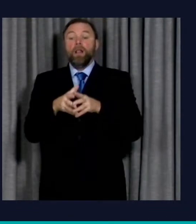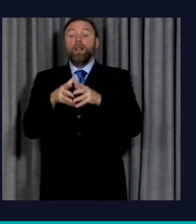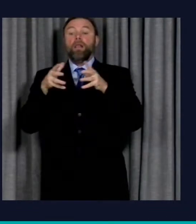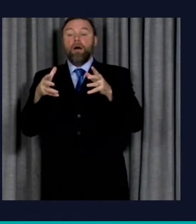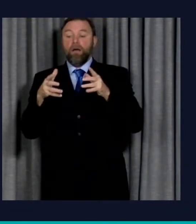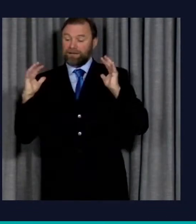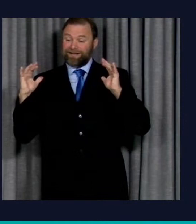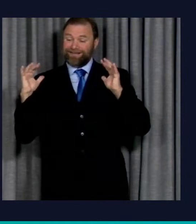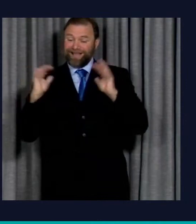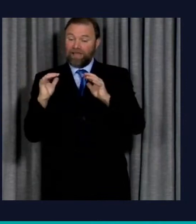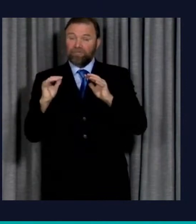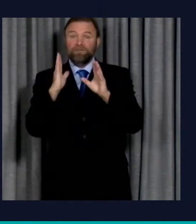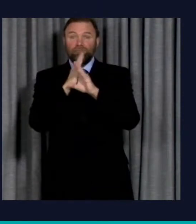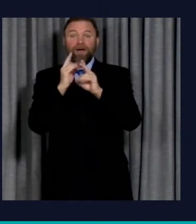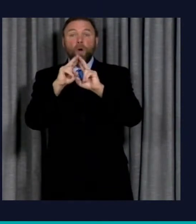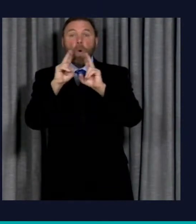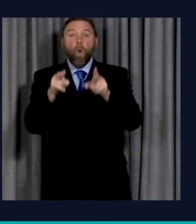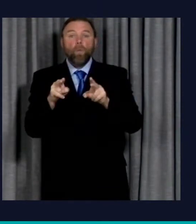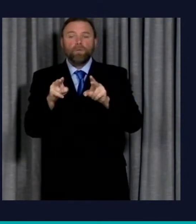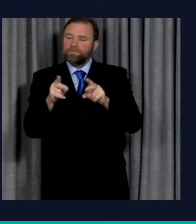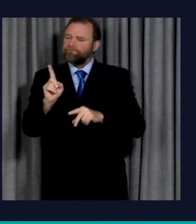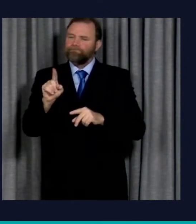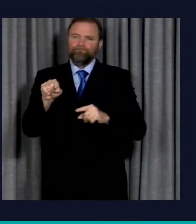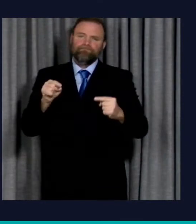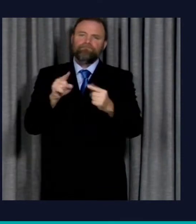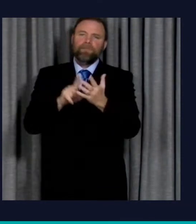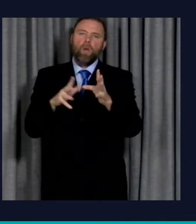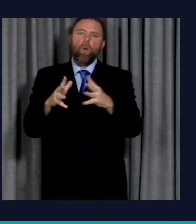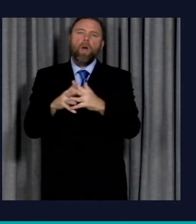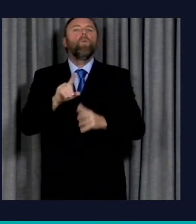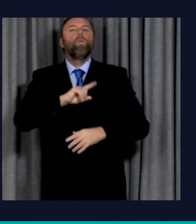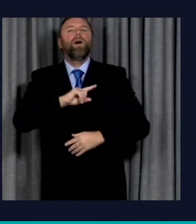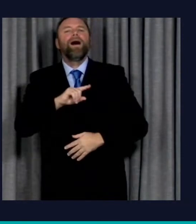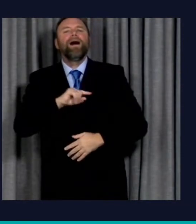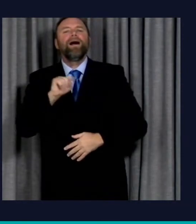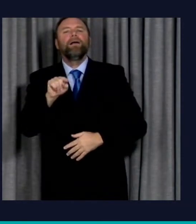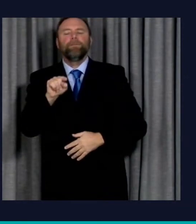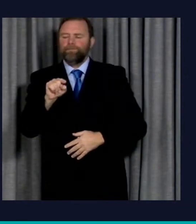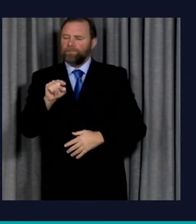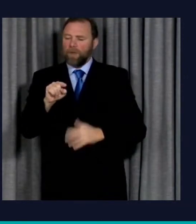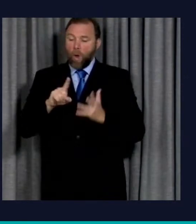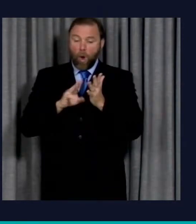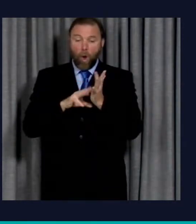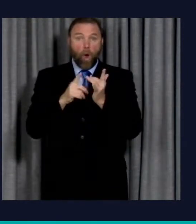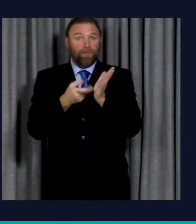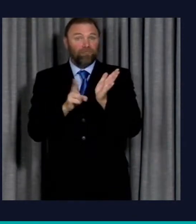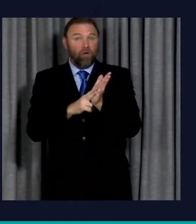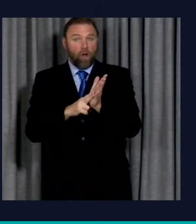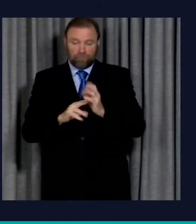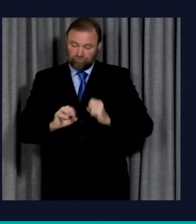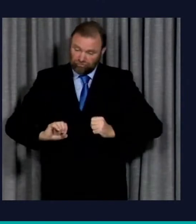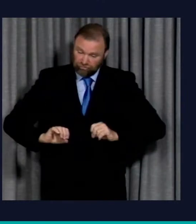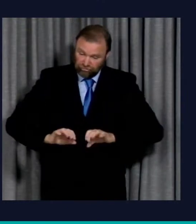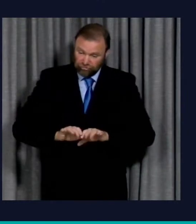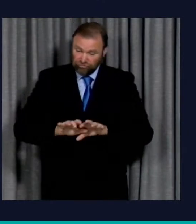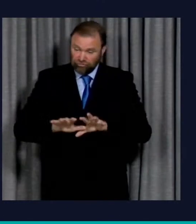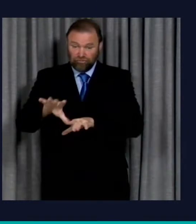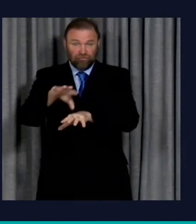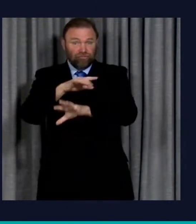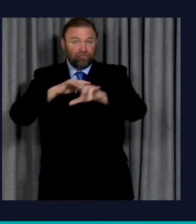private homes. This is because Omicron thrives in large gatherings and in enclosed